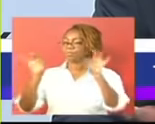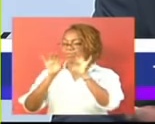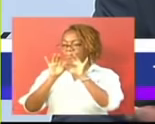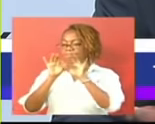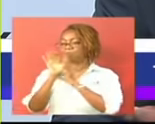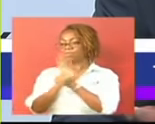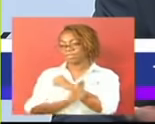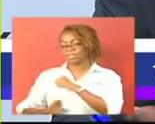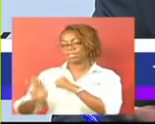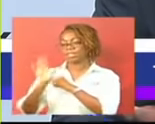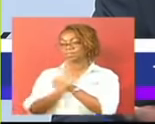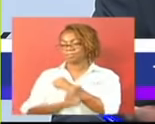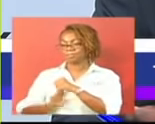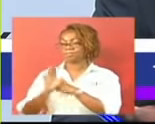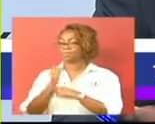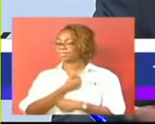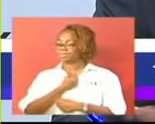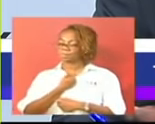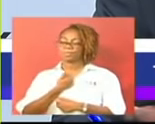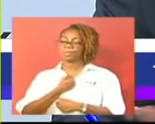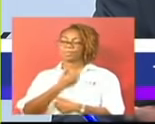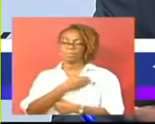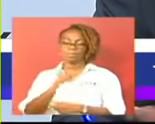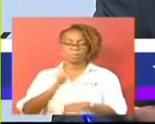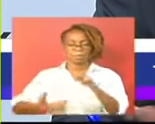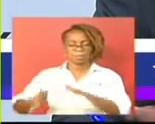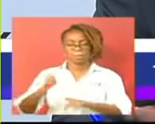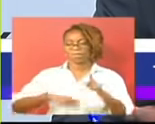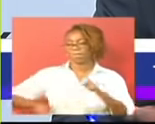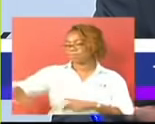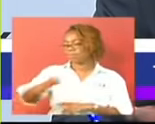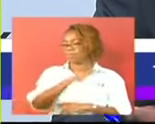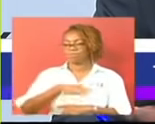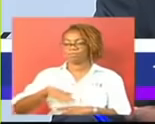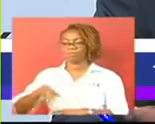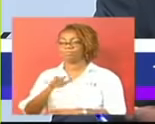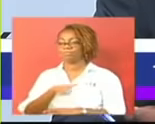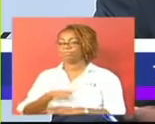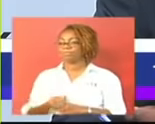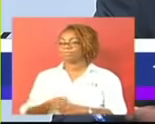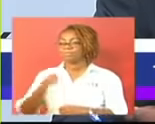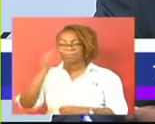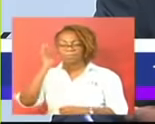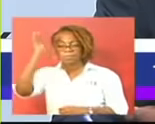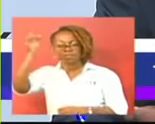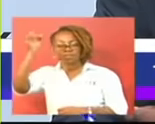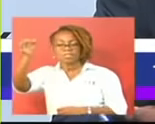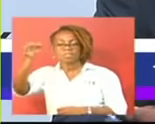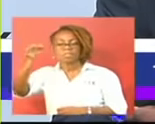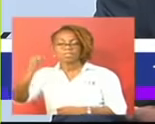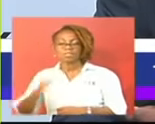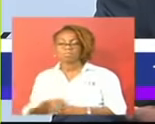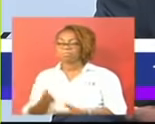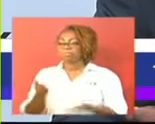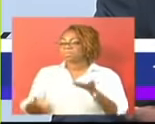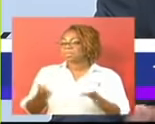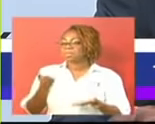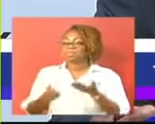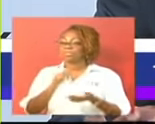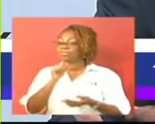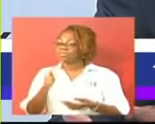people around you. So that mask mandate is unlikely to change in the near future because it's still a key pillar of reducing risk